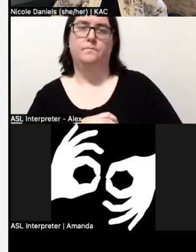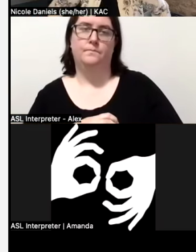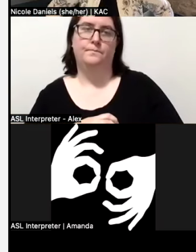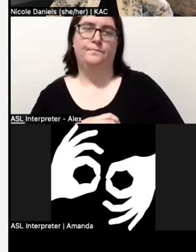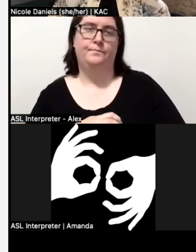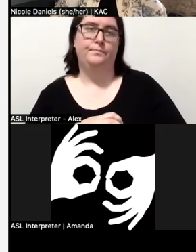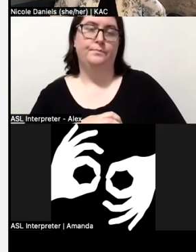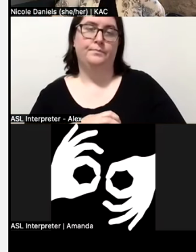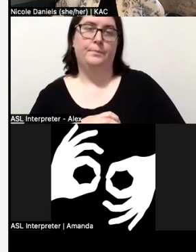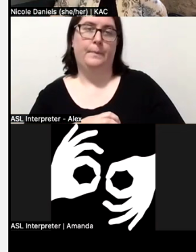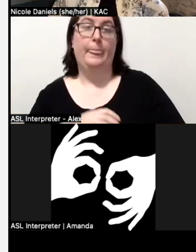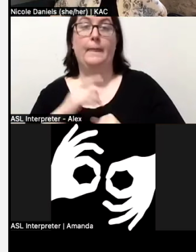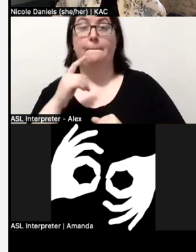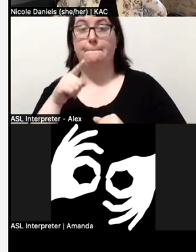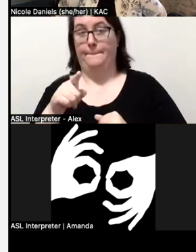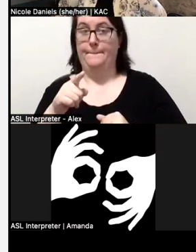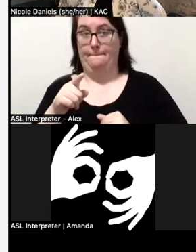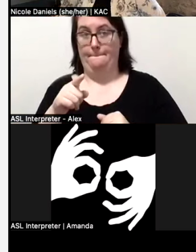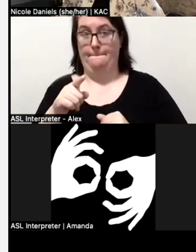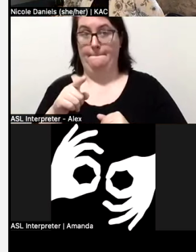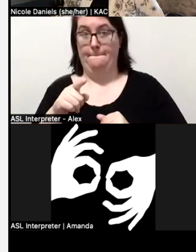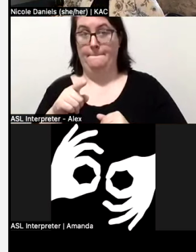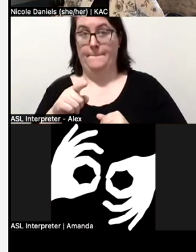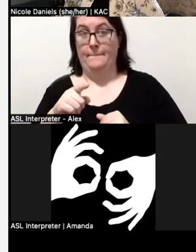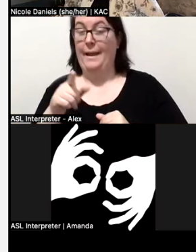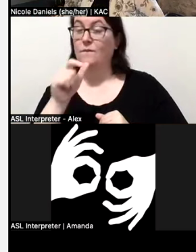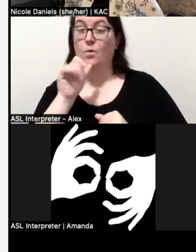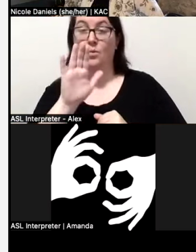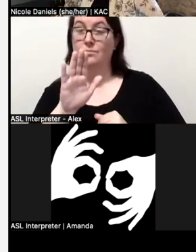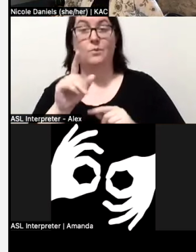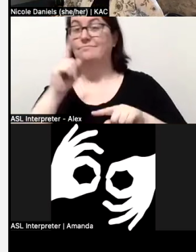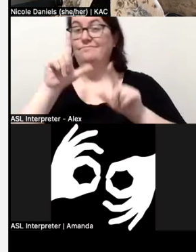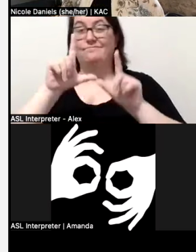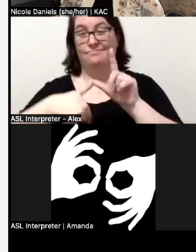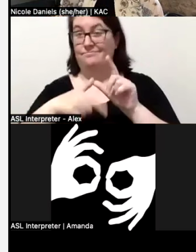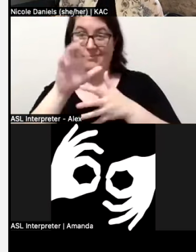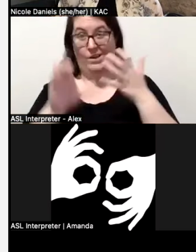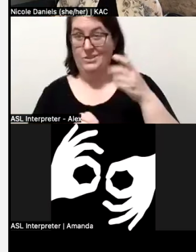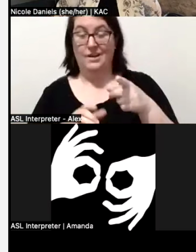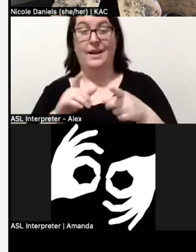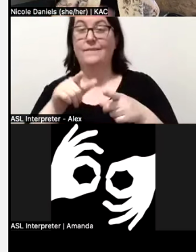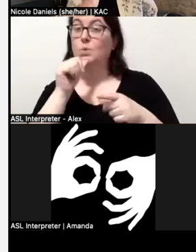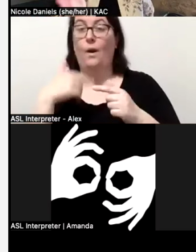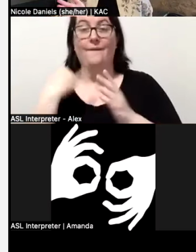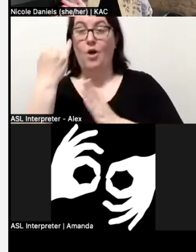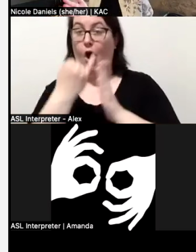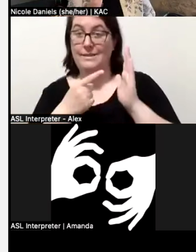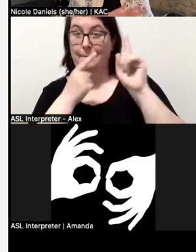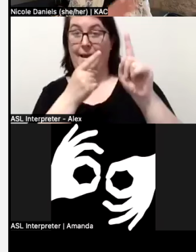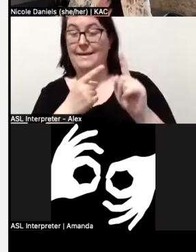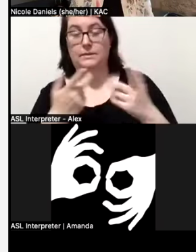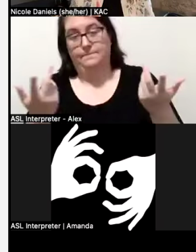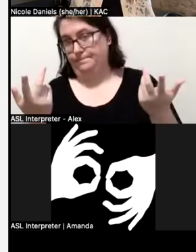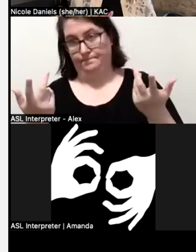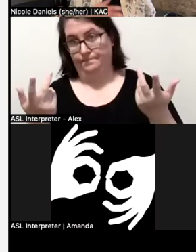Okay, in terms of ineligibility, if your organization does not have an arts mandate, it would not be eligible. You may be eligible for